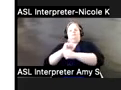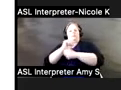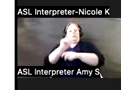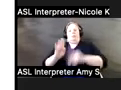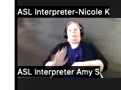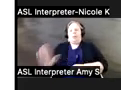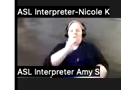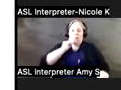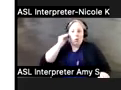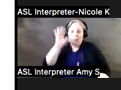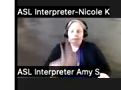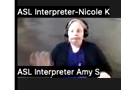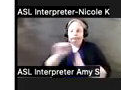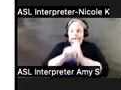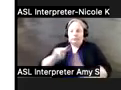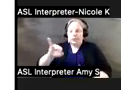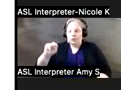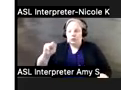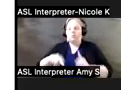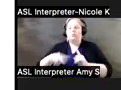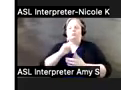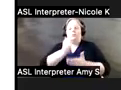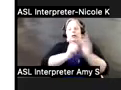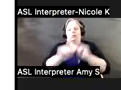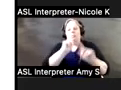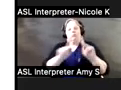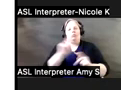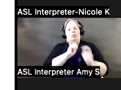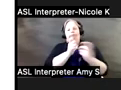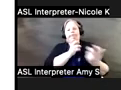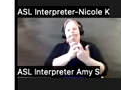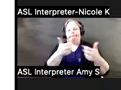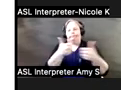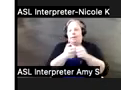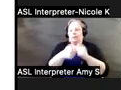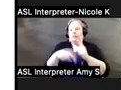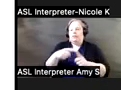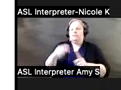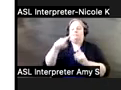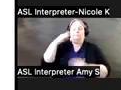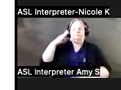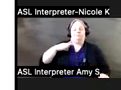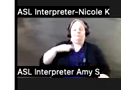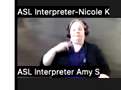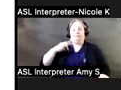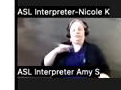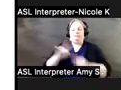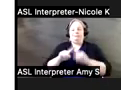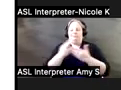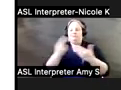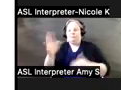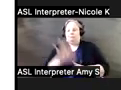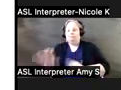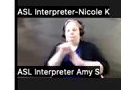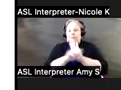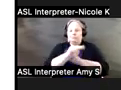homes throughout Minnesota. And I work and help people with adaptive gaming as part of that as well. And then I also volunteer through different resources throughout Minnesota